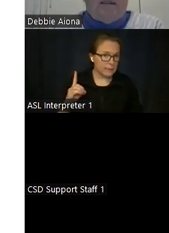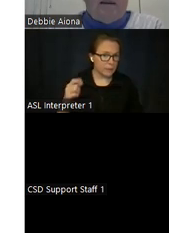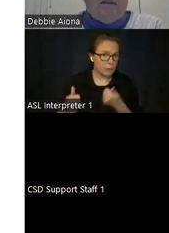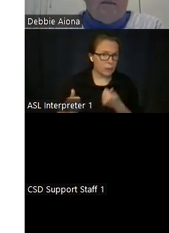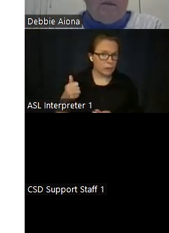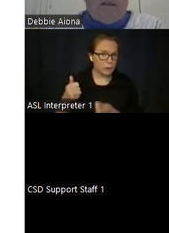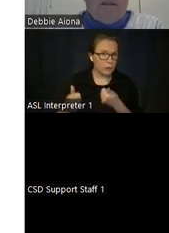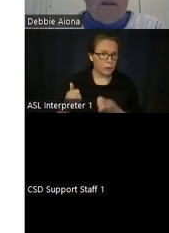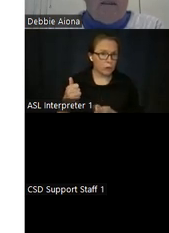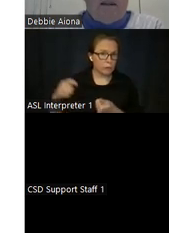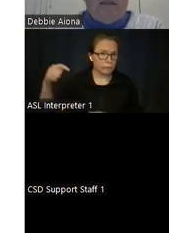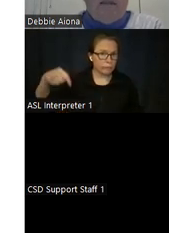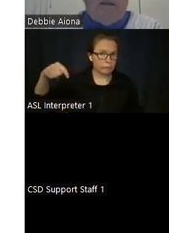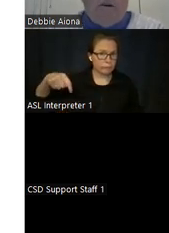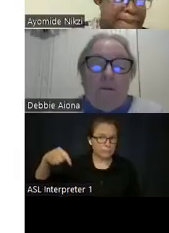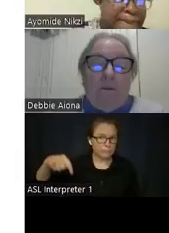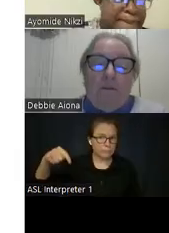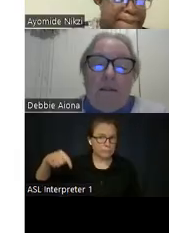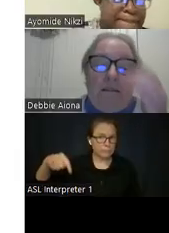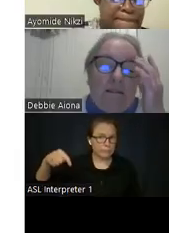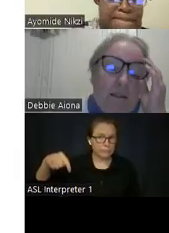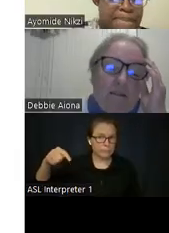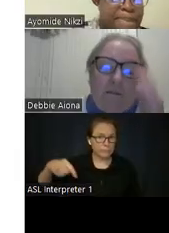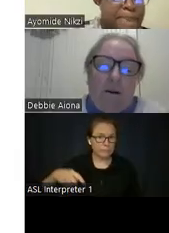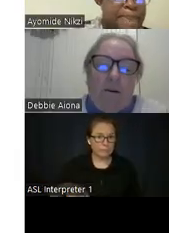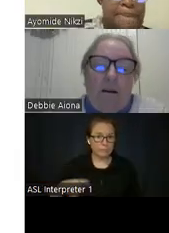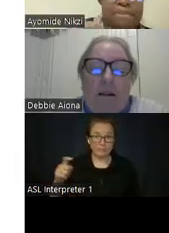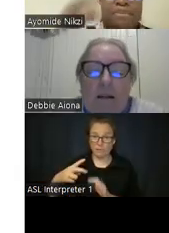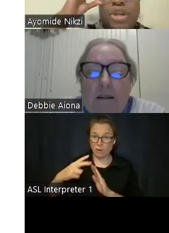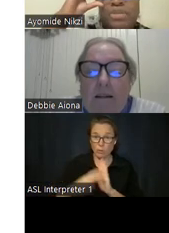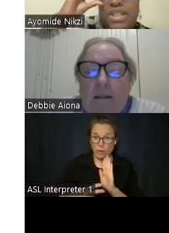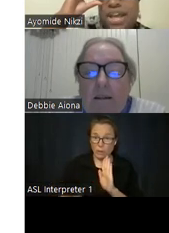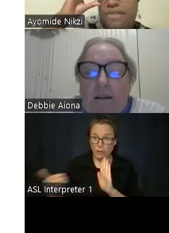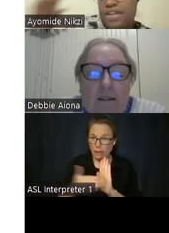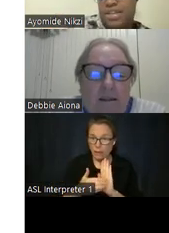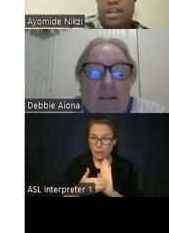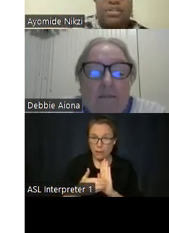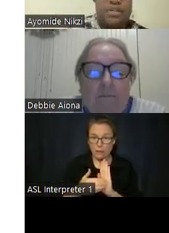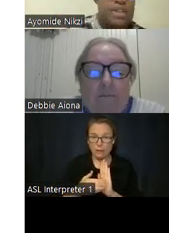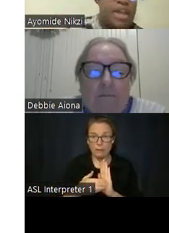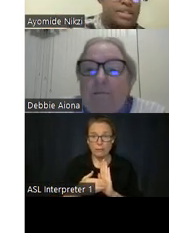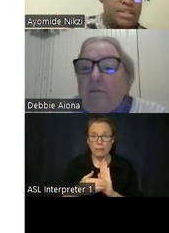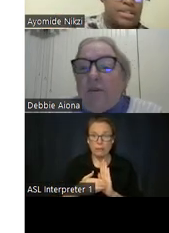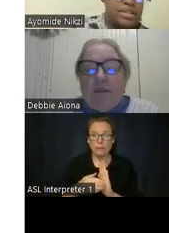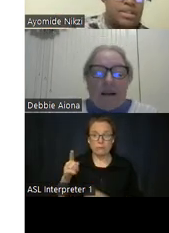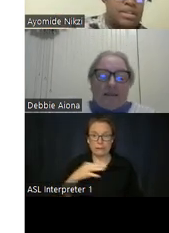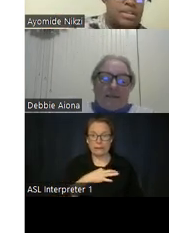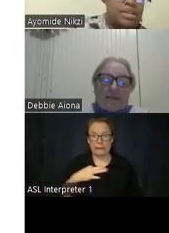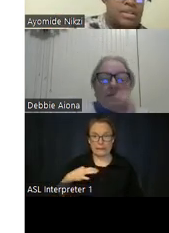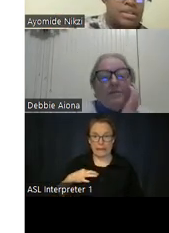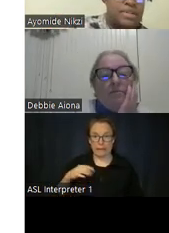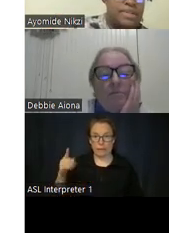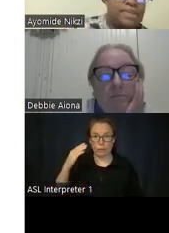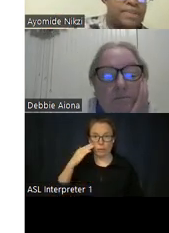What do we got? We took care of that. Are we supposed to read these things or? Staff has an answer for that. Yes, okay.